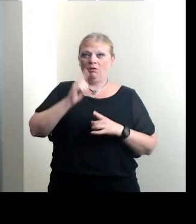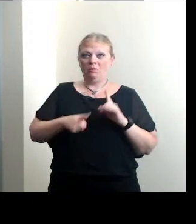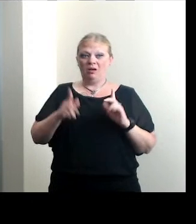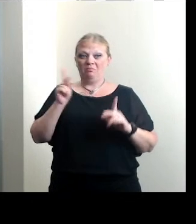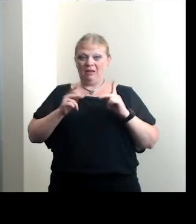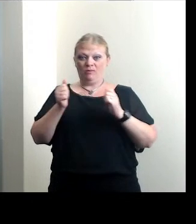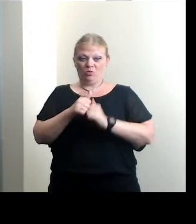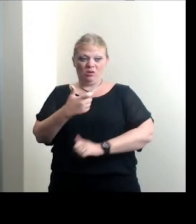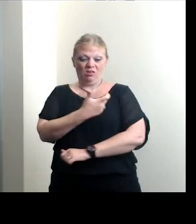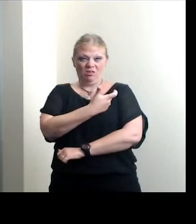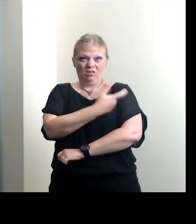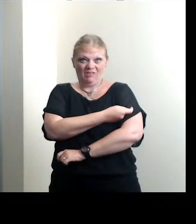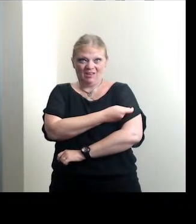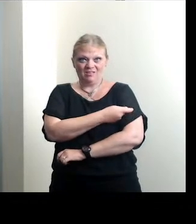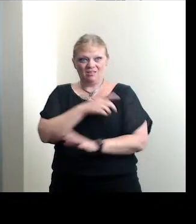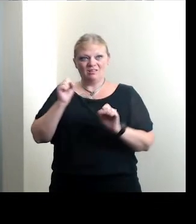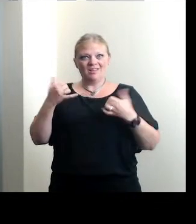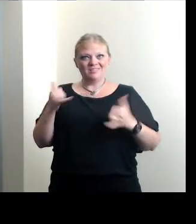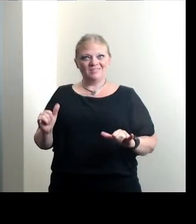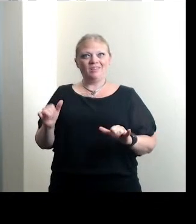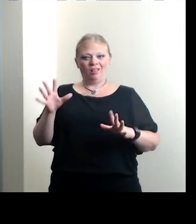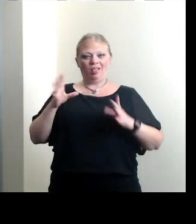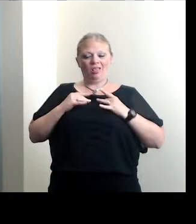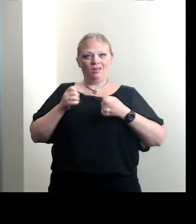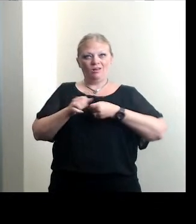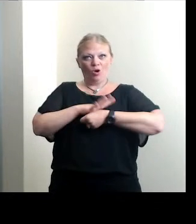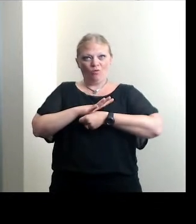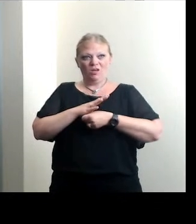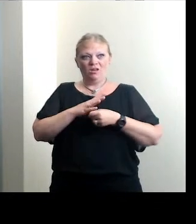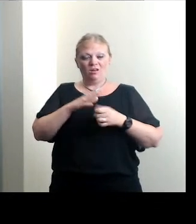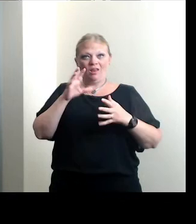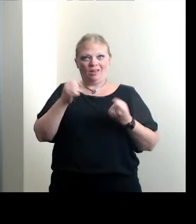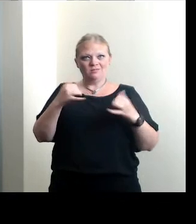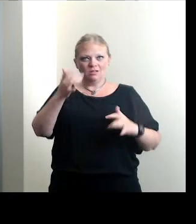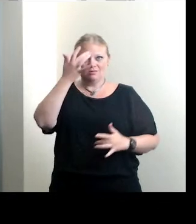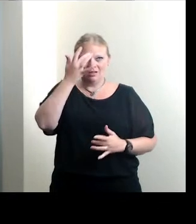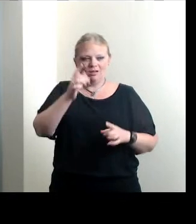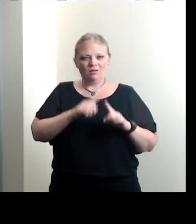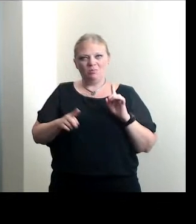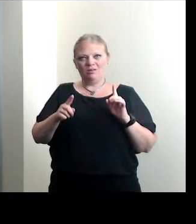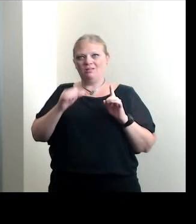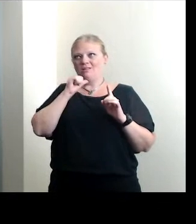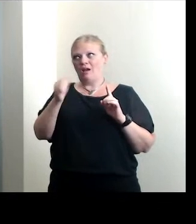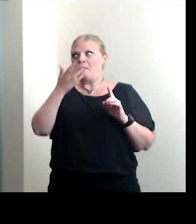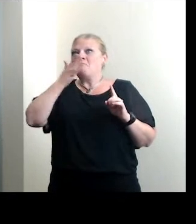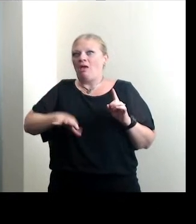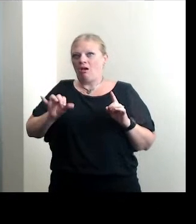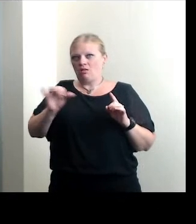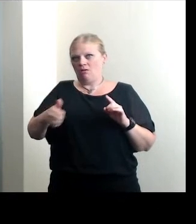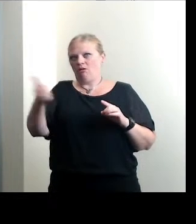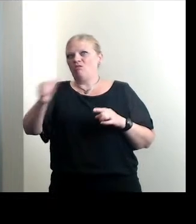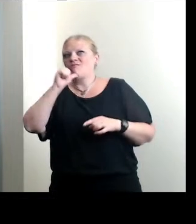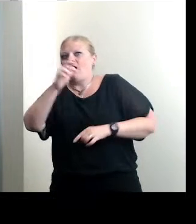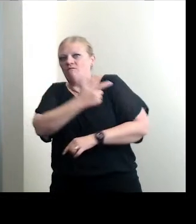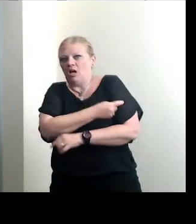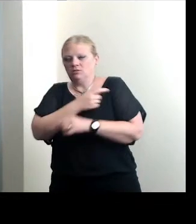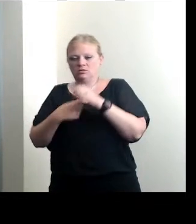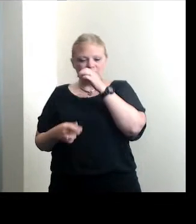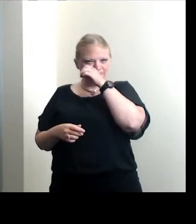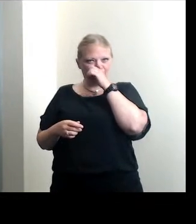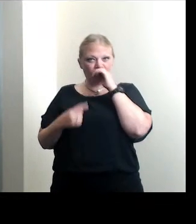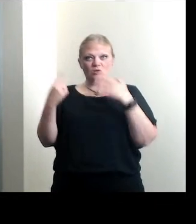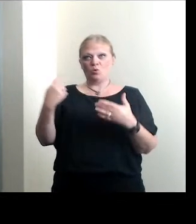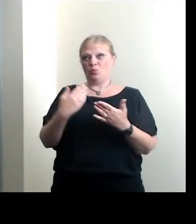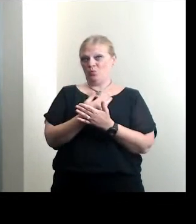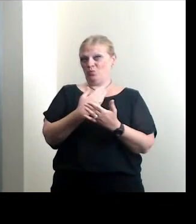vaccinated can catch COVID and can get sick, though not as bad as others who are unvaccinated. New cases for week